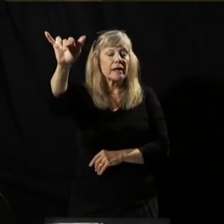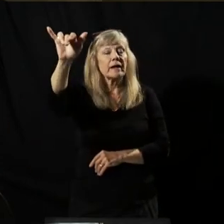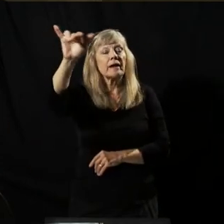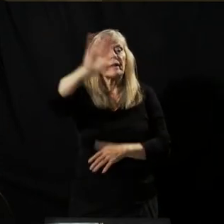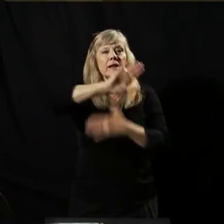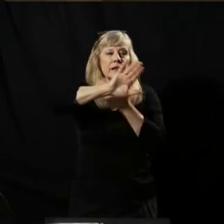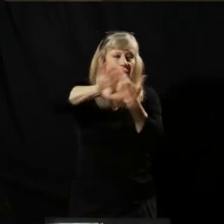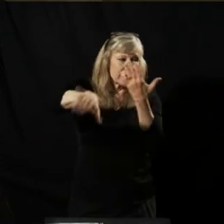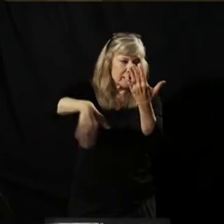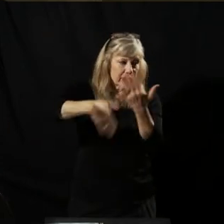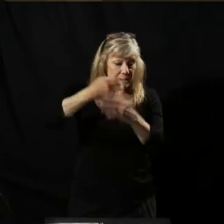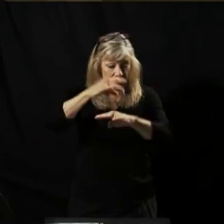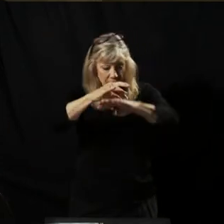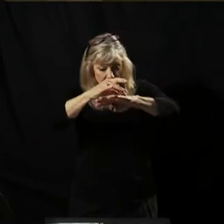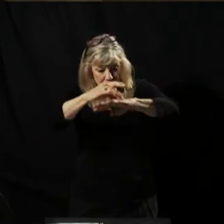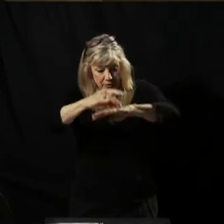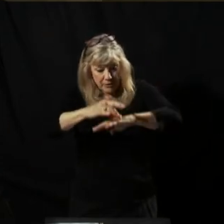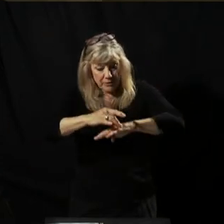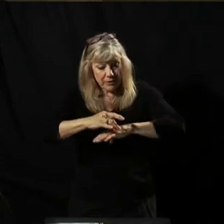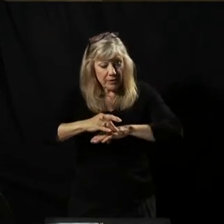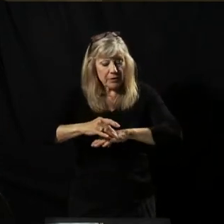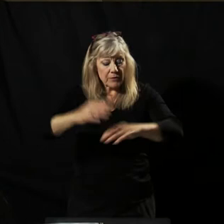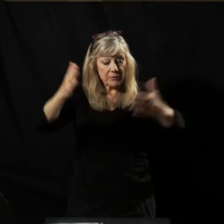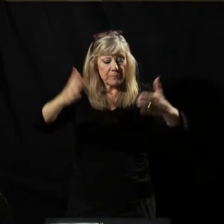the earth be glad,